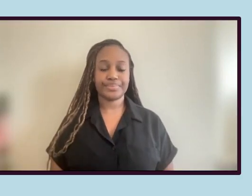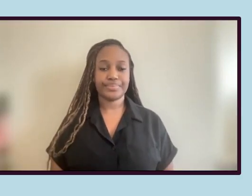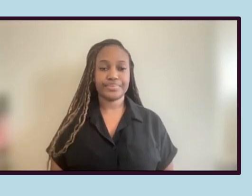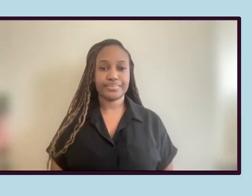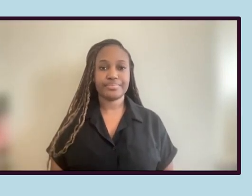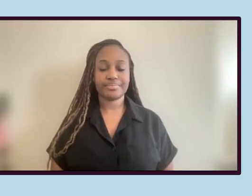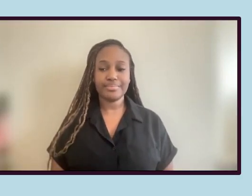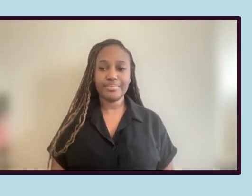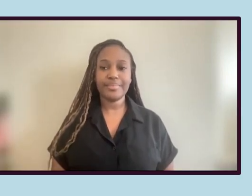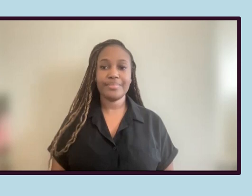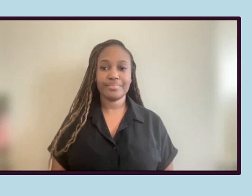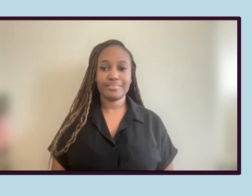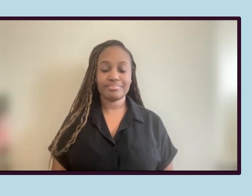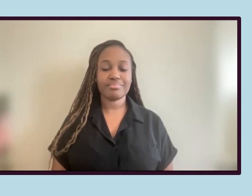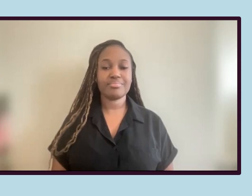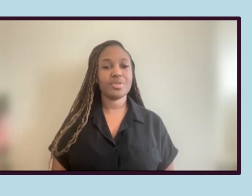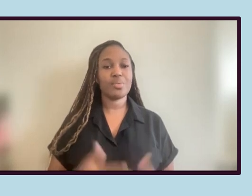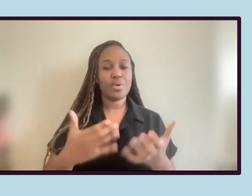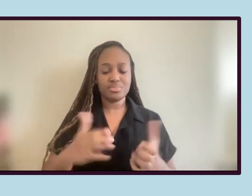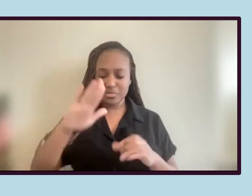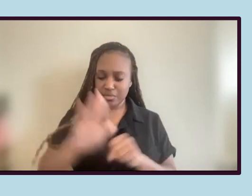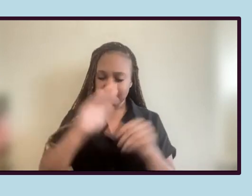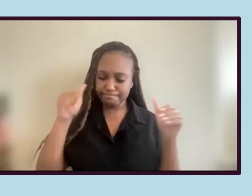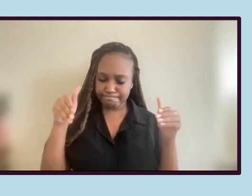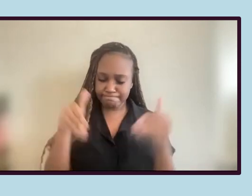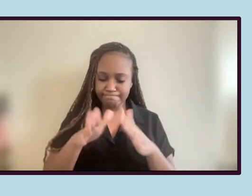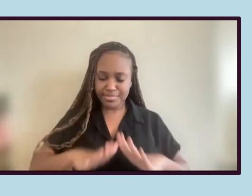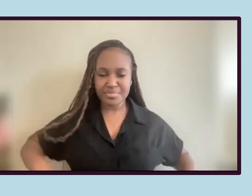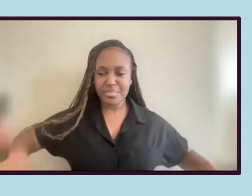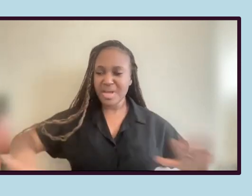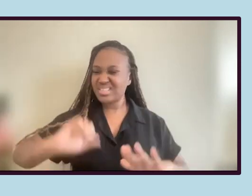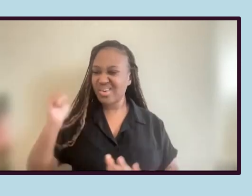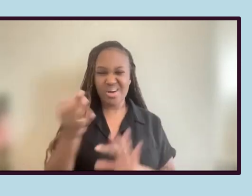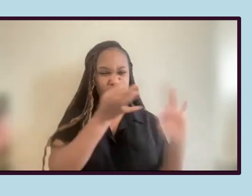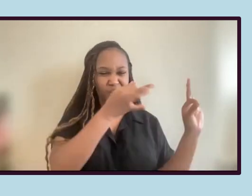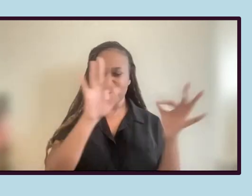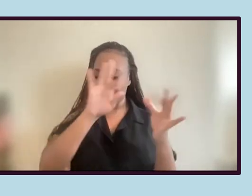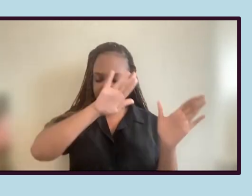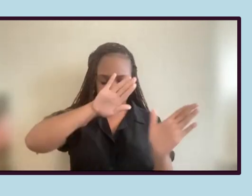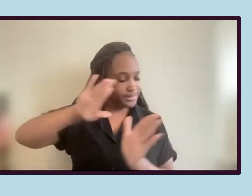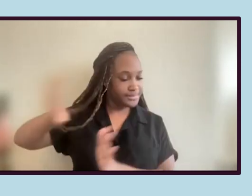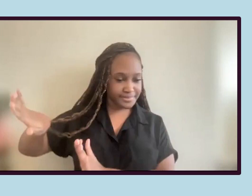Coming fully into this space, releasing distractions, releasing that